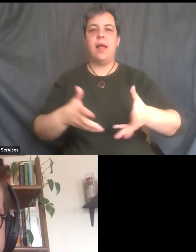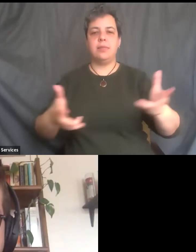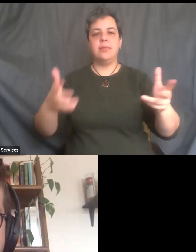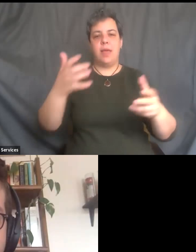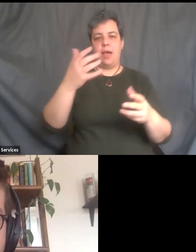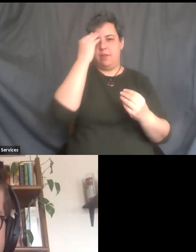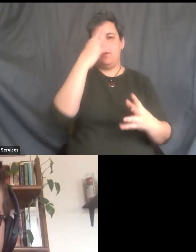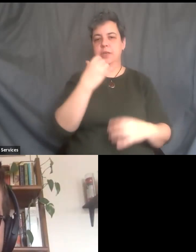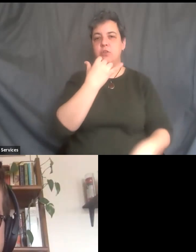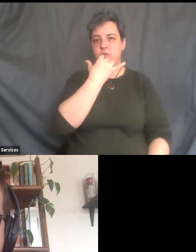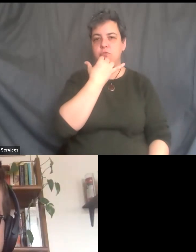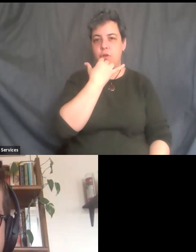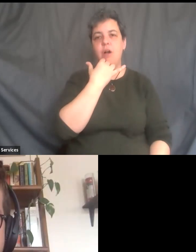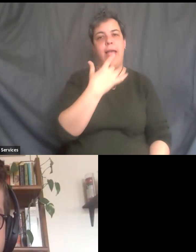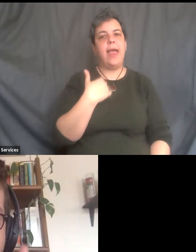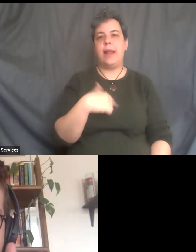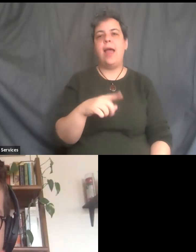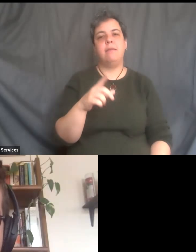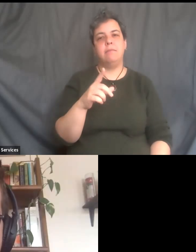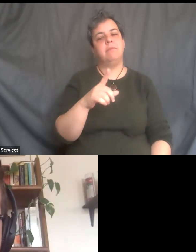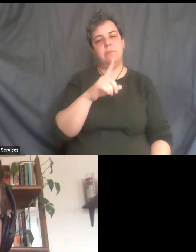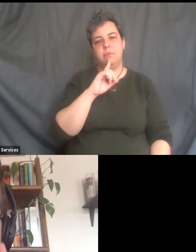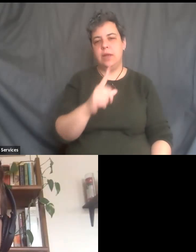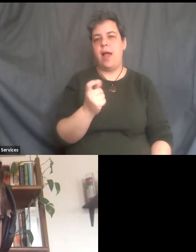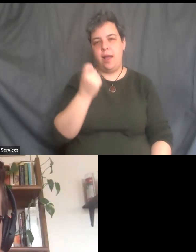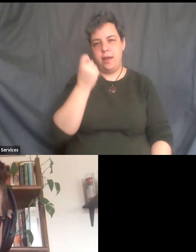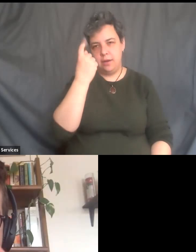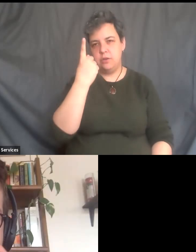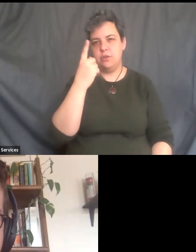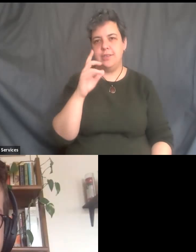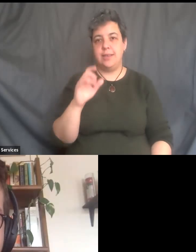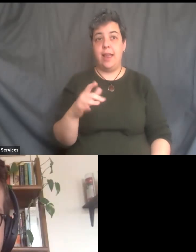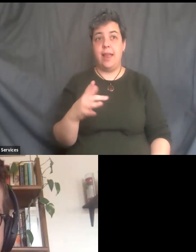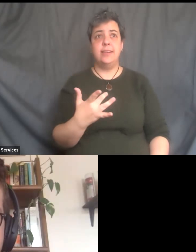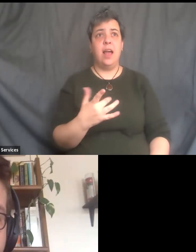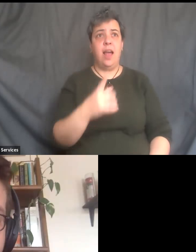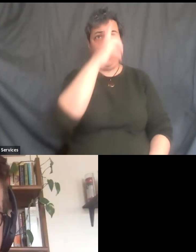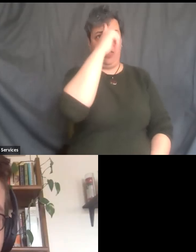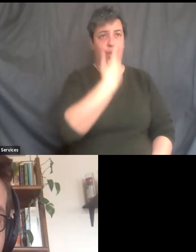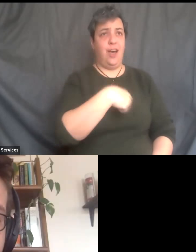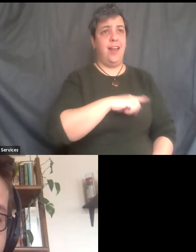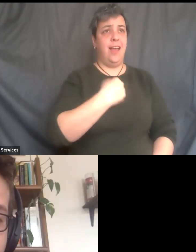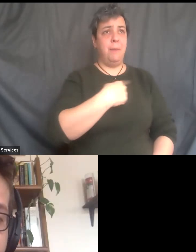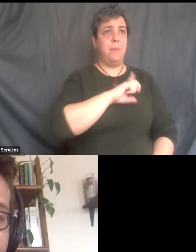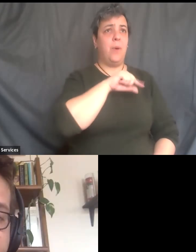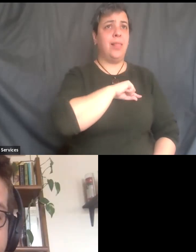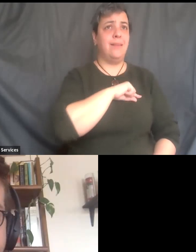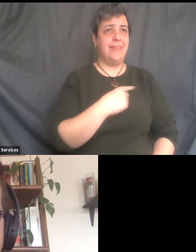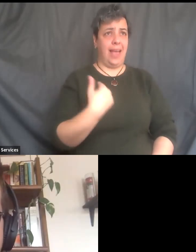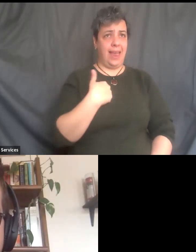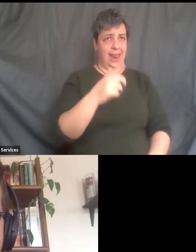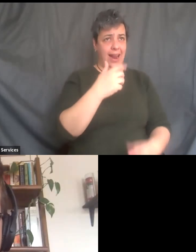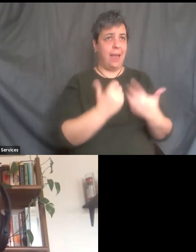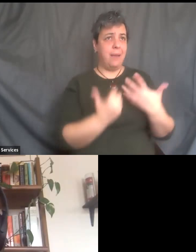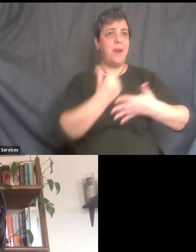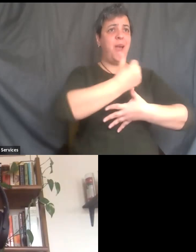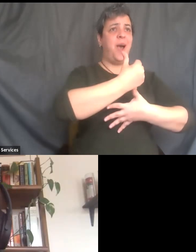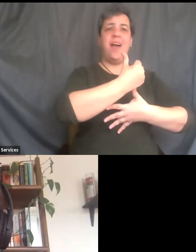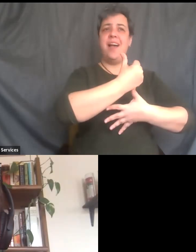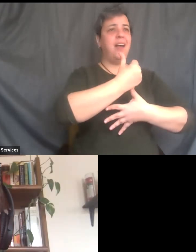imagine feeling one way only to find out at point blank range that something you thought you qualified for, could get an appointment for, is not